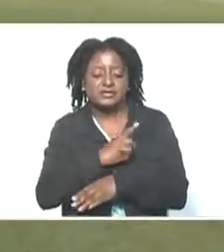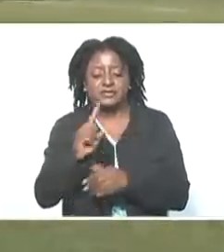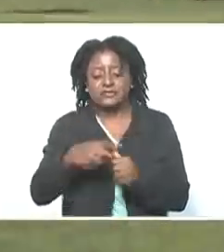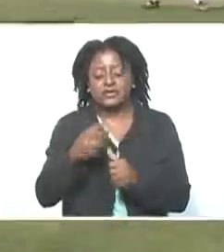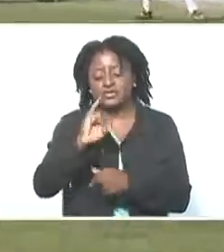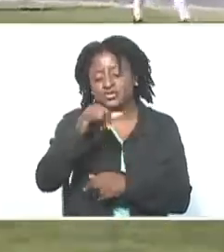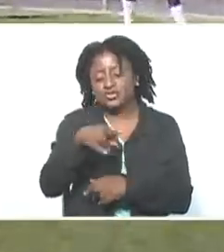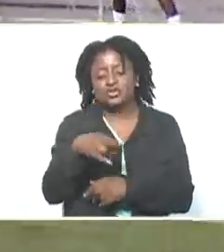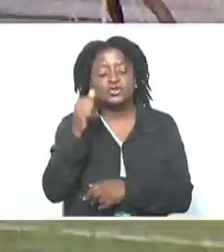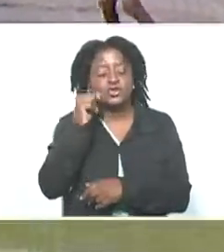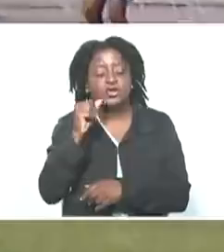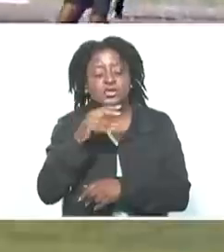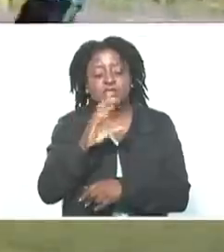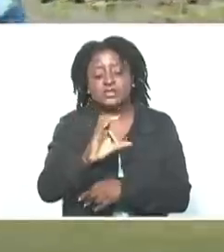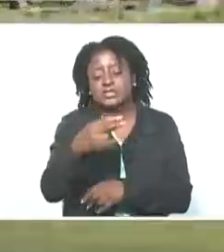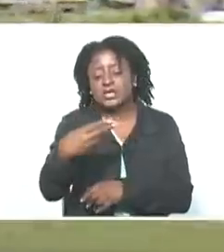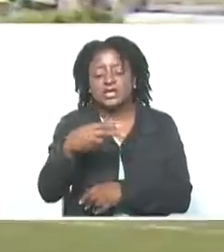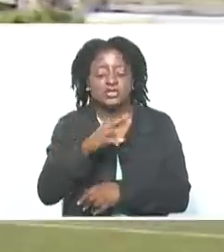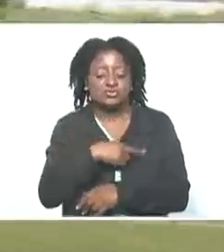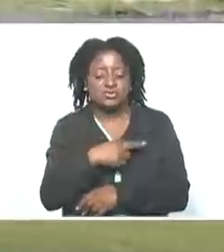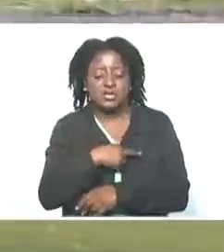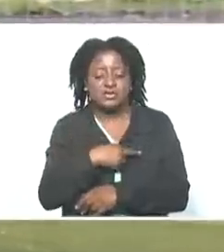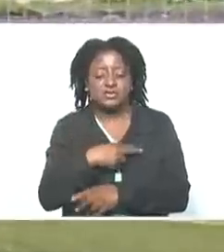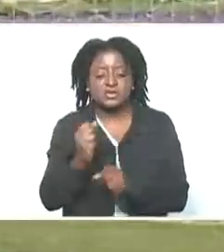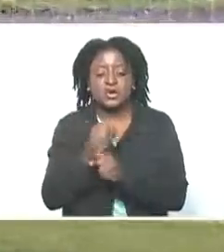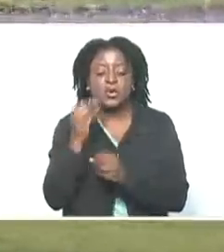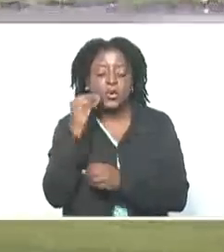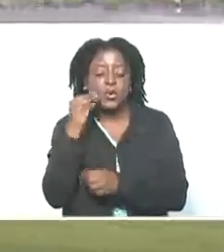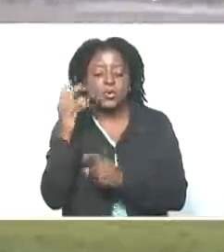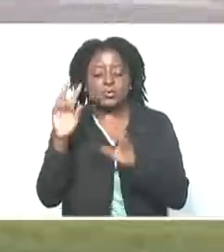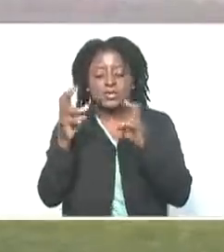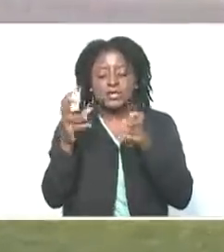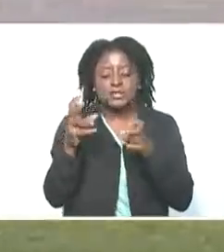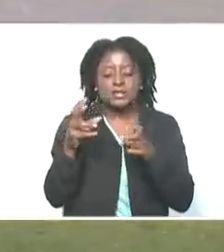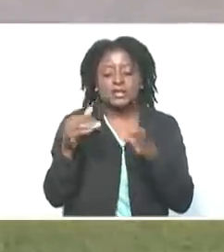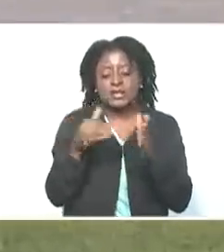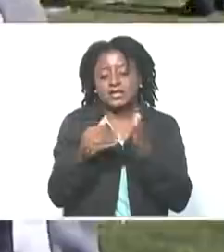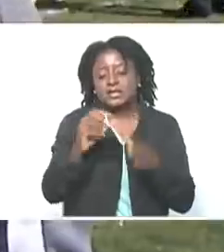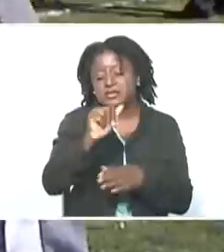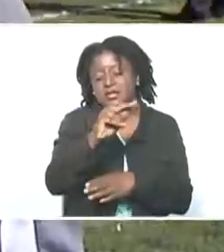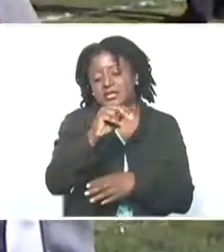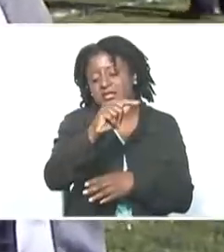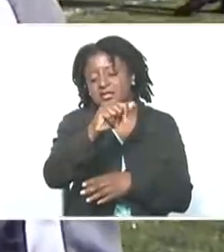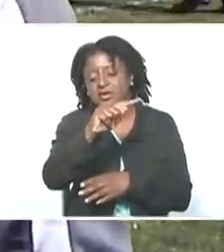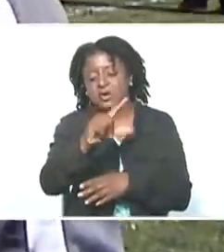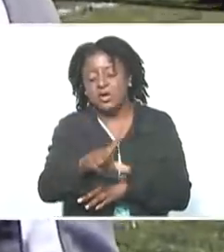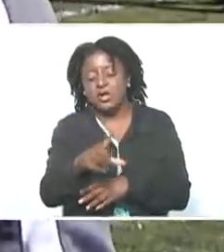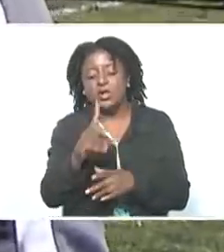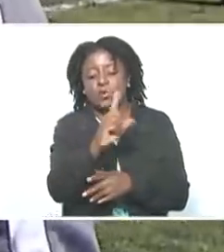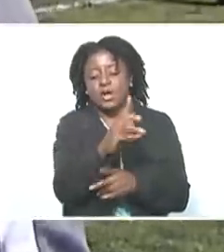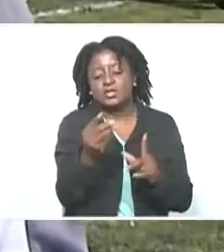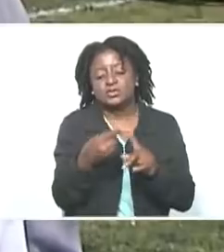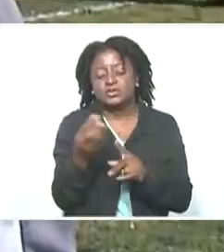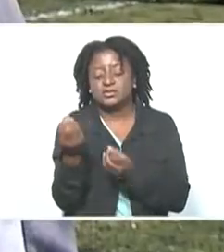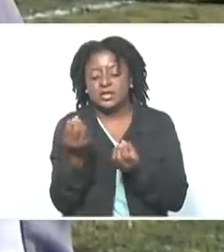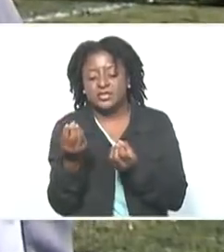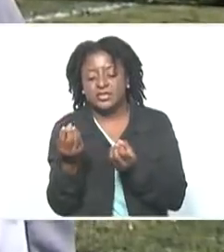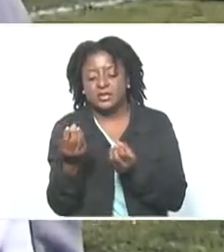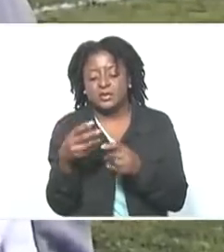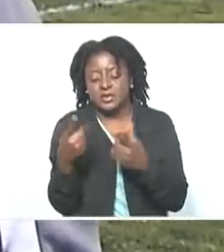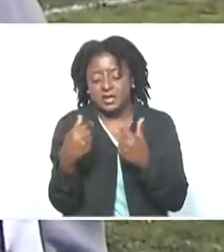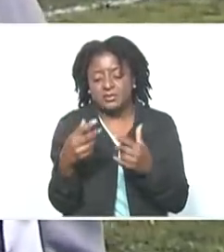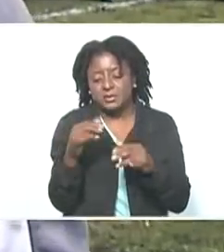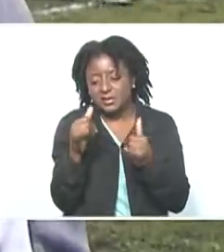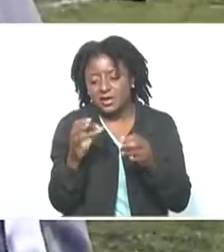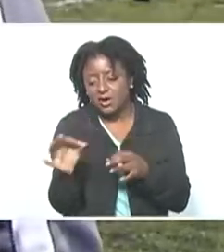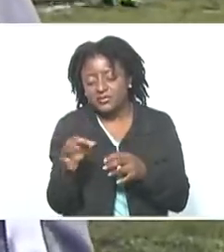girls play, the CH Reeves Raptors took home the title, being the Anton Rogers Timberwolves 1-0. When it comes to playoff, it's a different ball game, so we